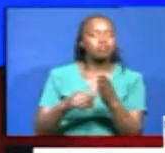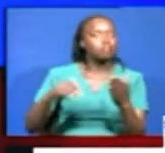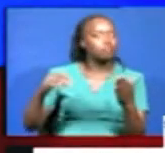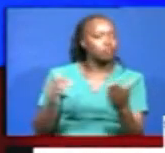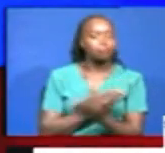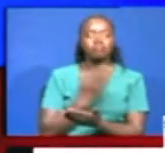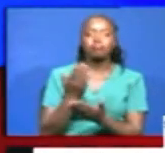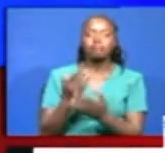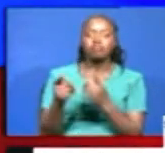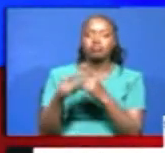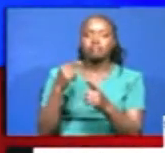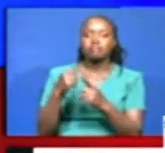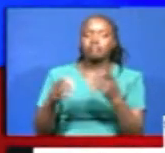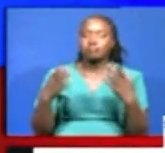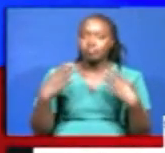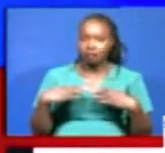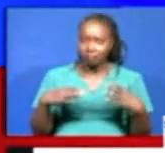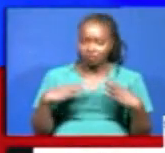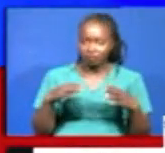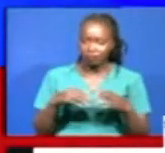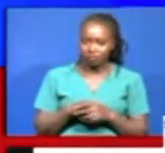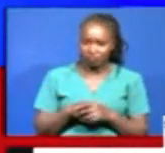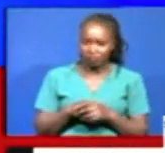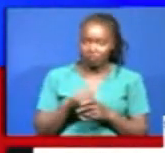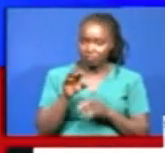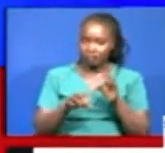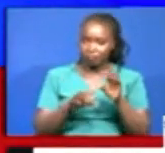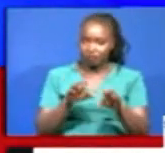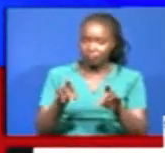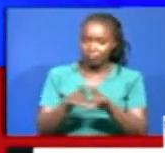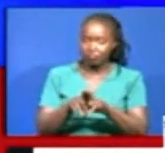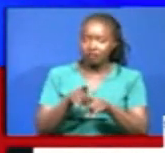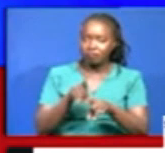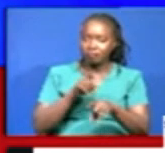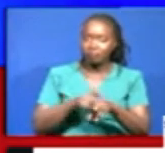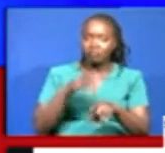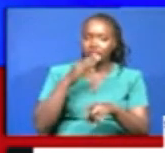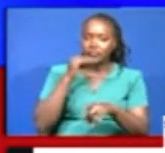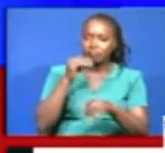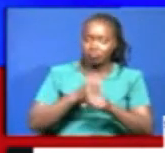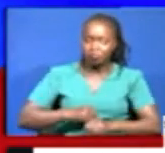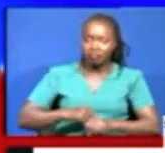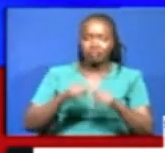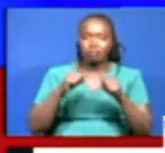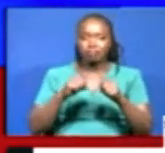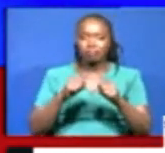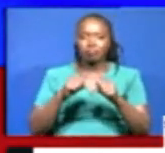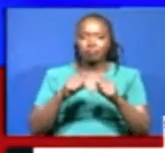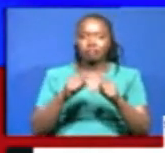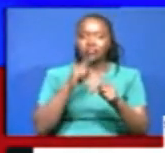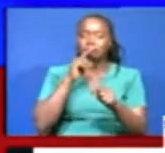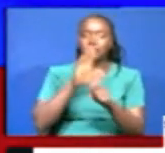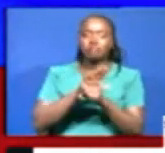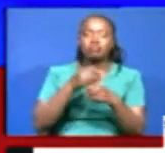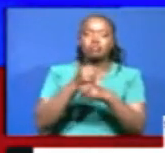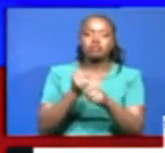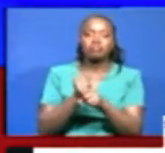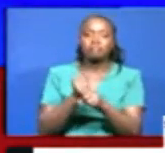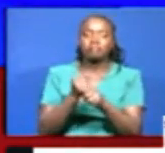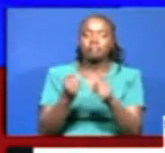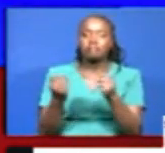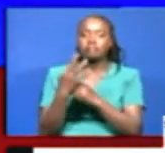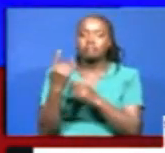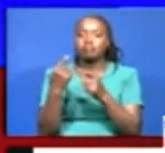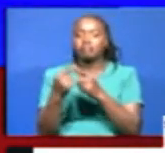and livelihoods. As we speak, Mr. Chairman, the pledge made 13 years ago